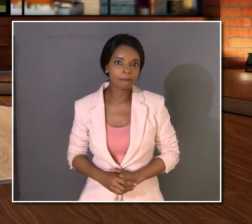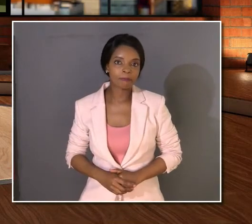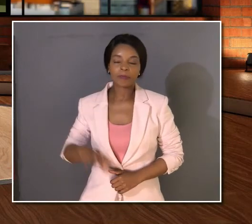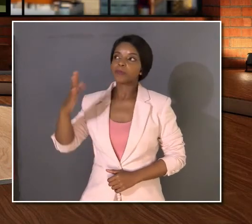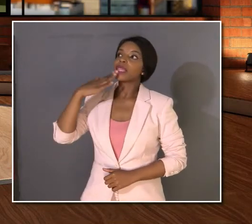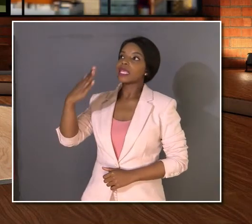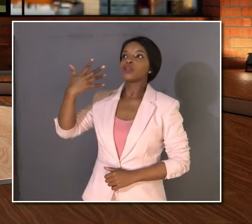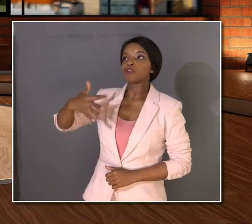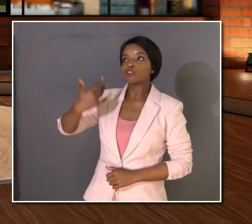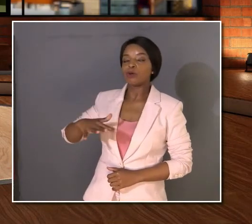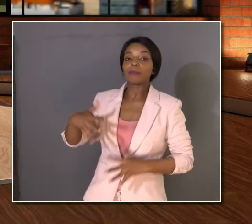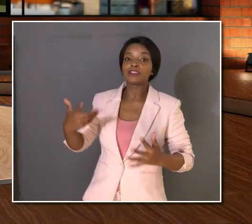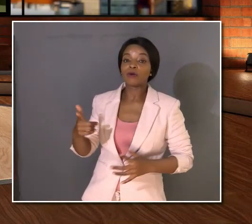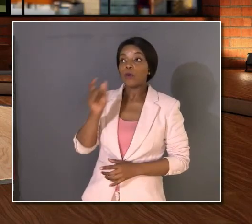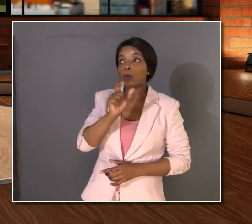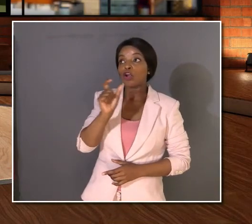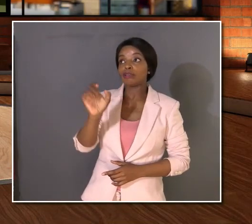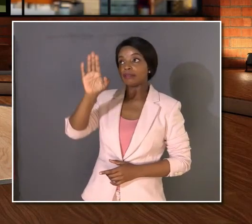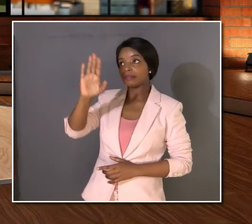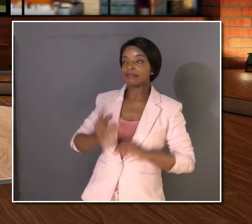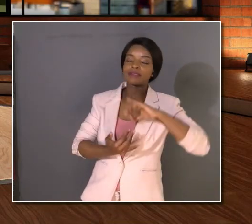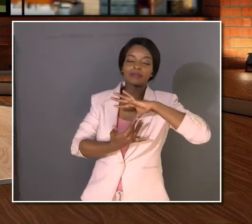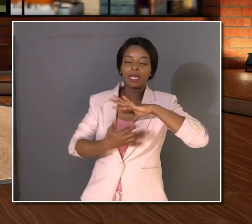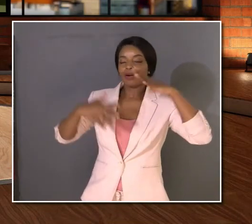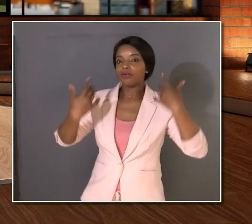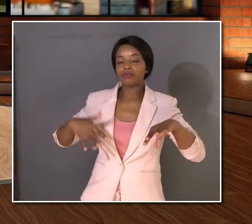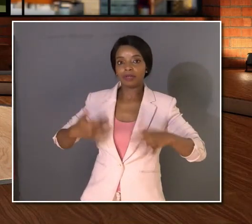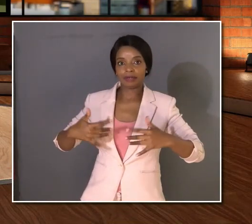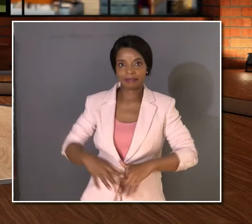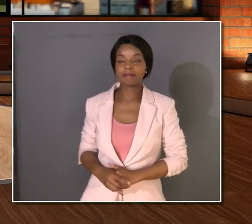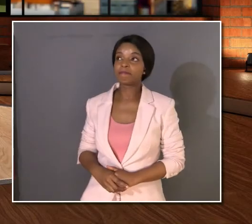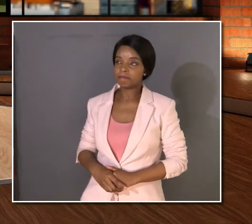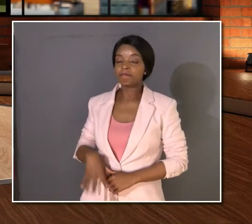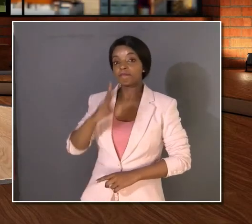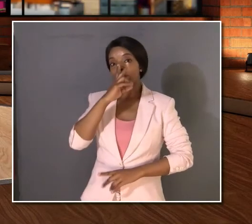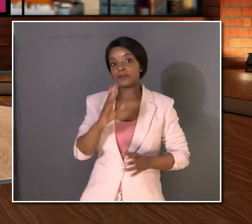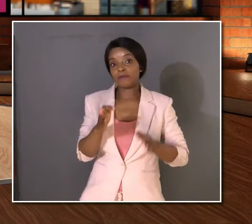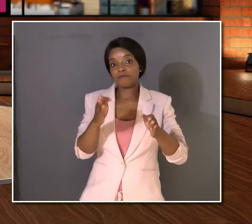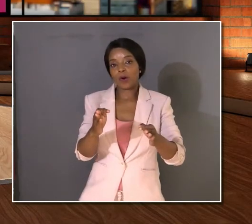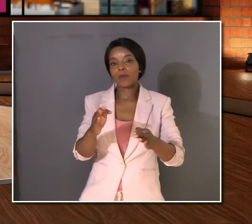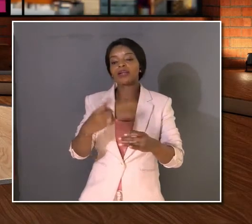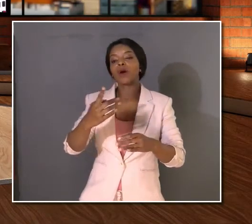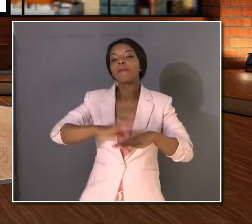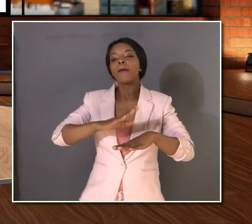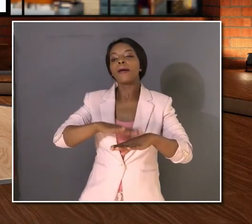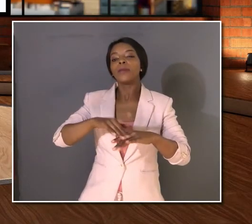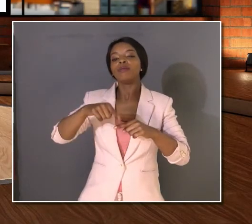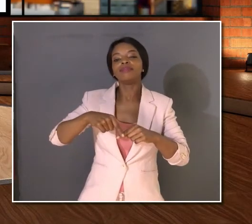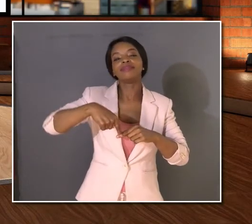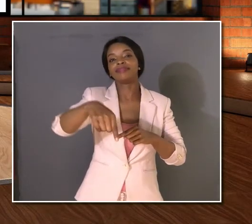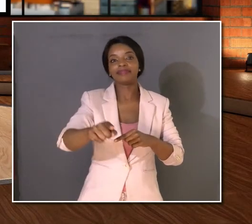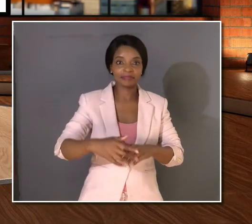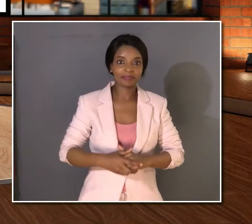words. We really look forward to the next one. For those innovators joining us tonight, you heard it here